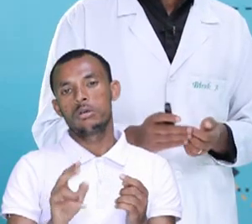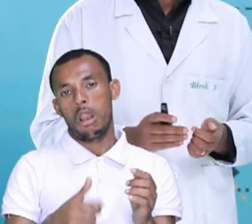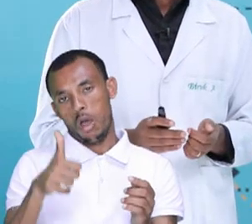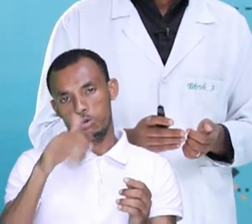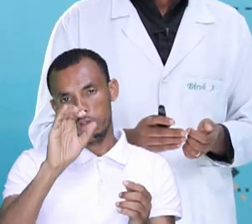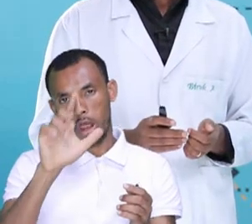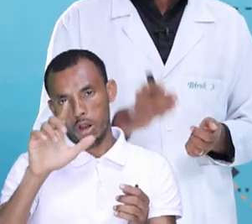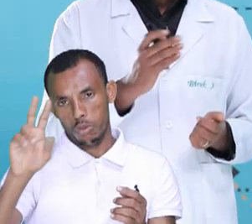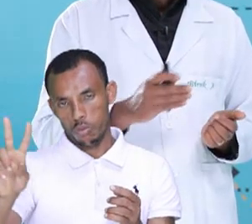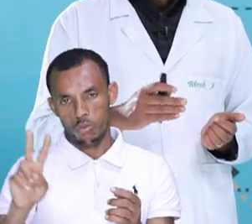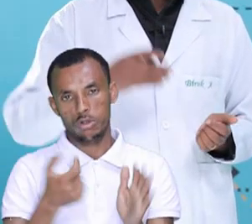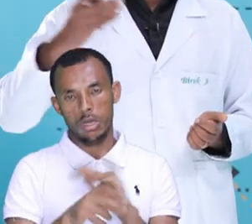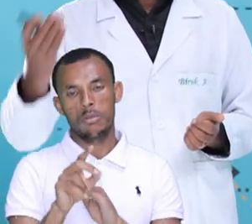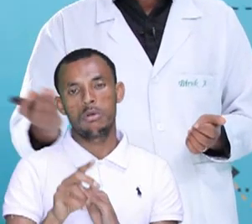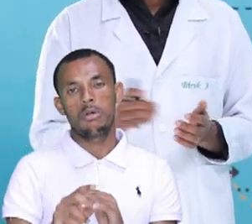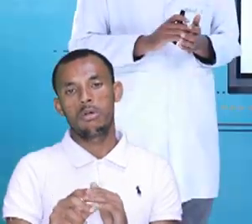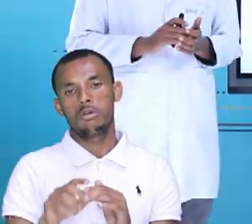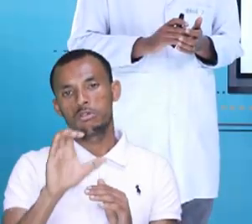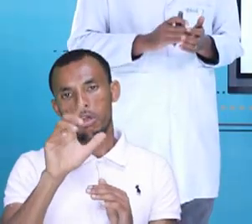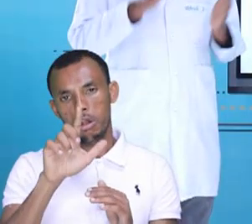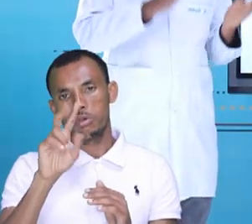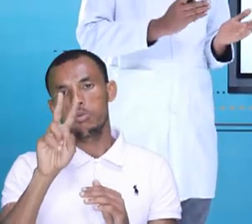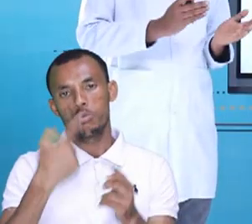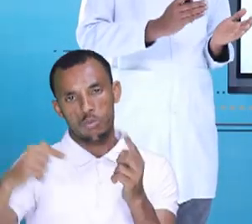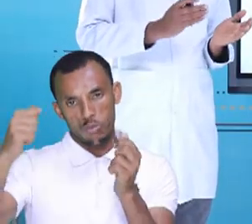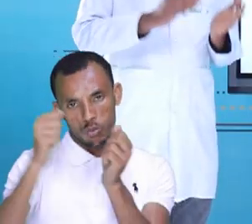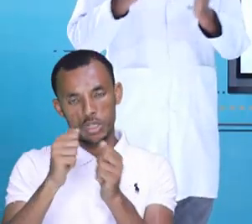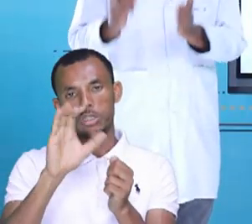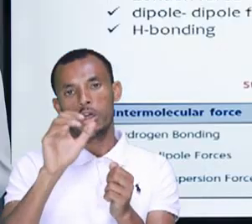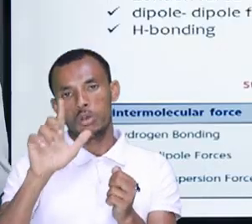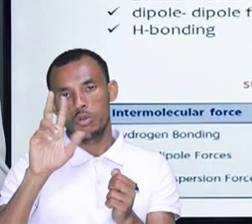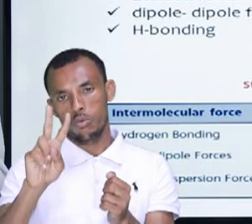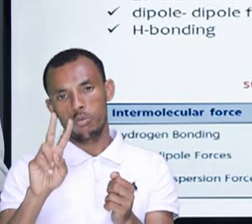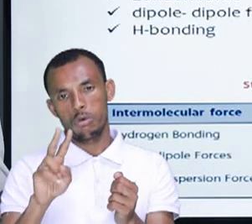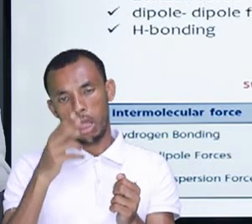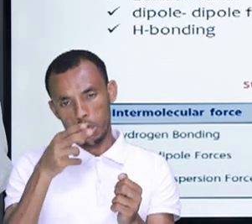is chlorine. Cl2 with Cl2. H2 with H2.